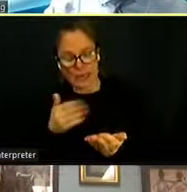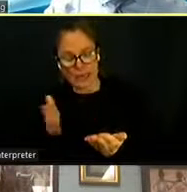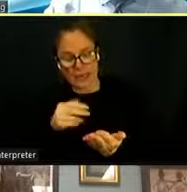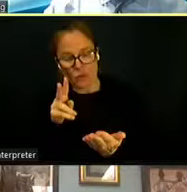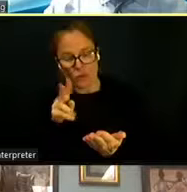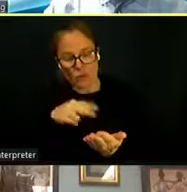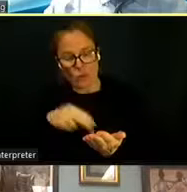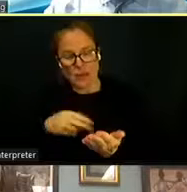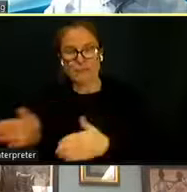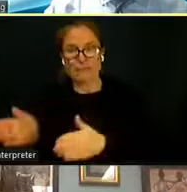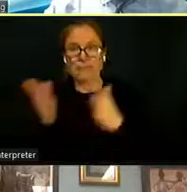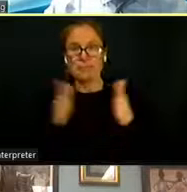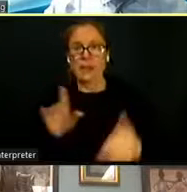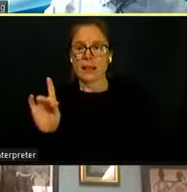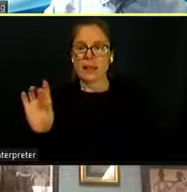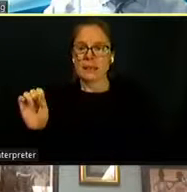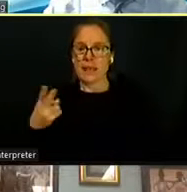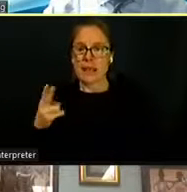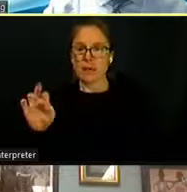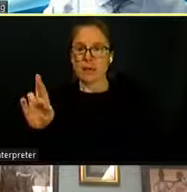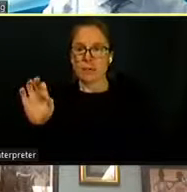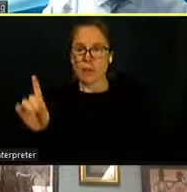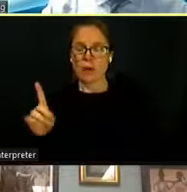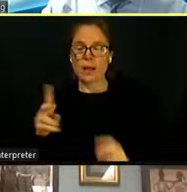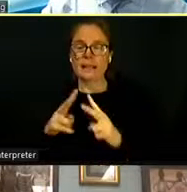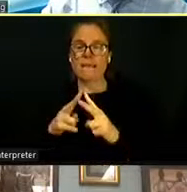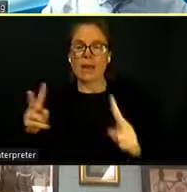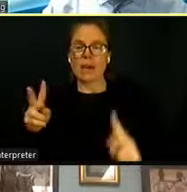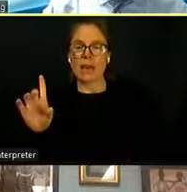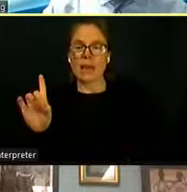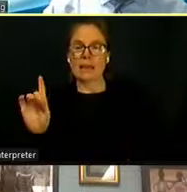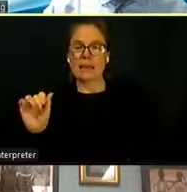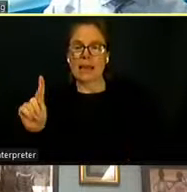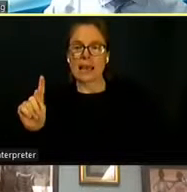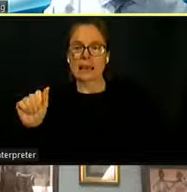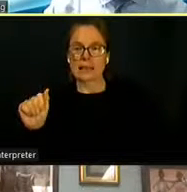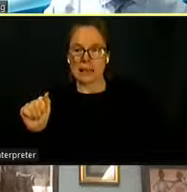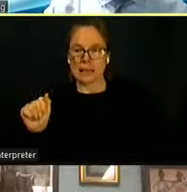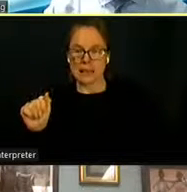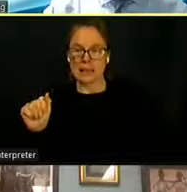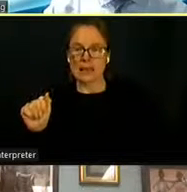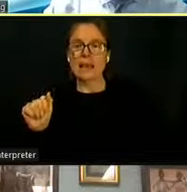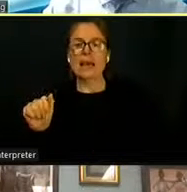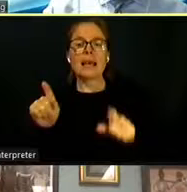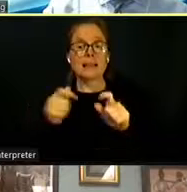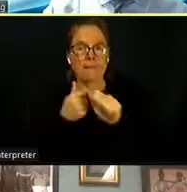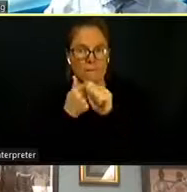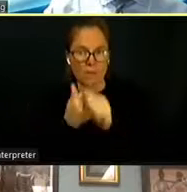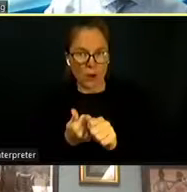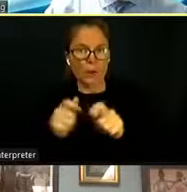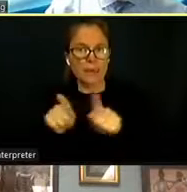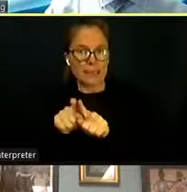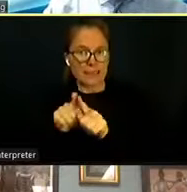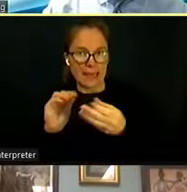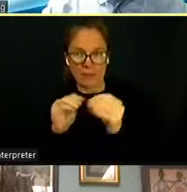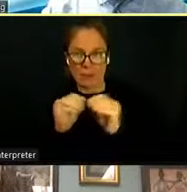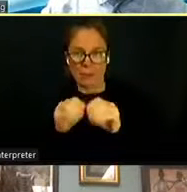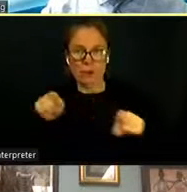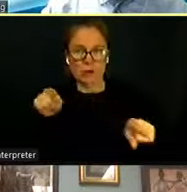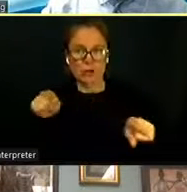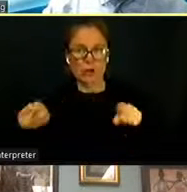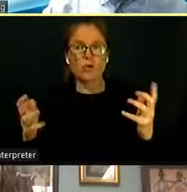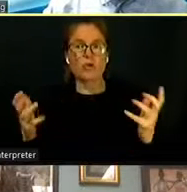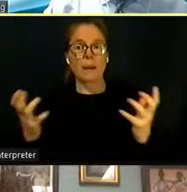The budget dashboard is a very data visualization driven tool, driven by the same set of data. So you should be able to reconcile the two if